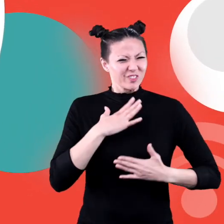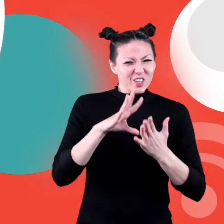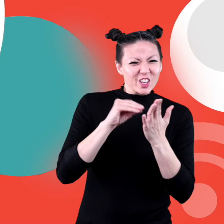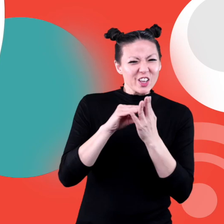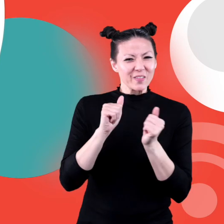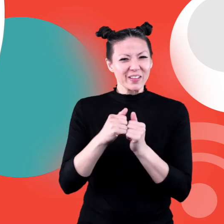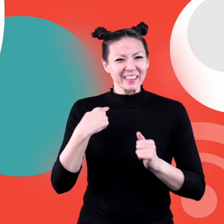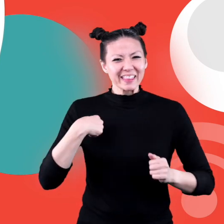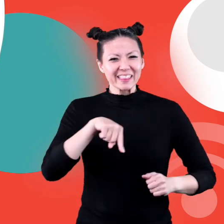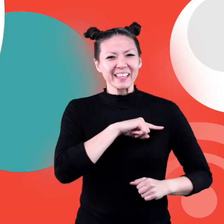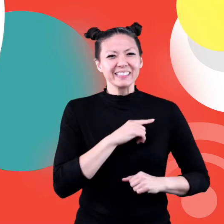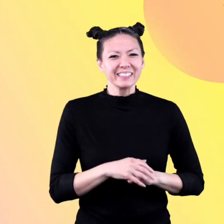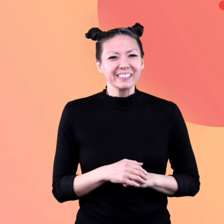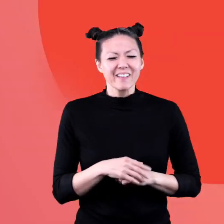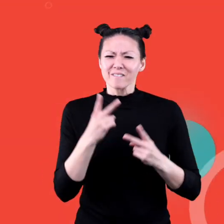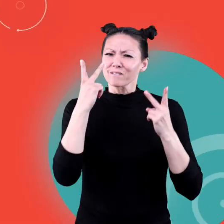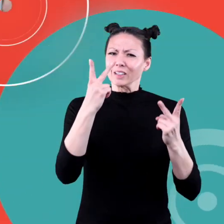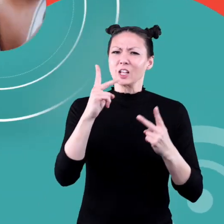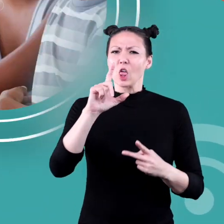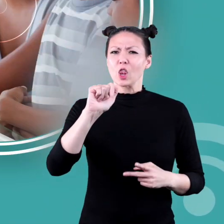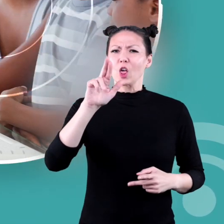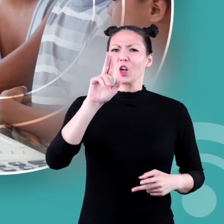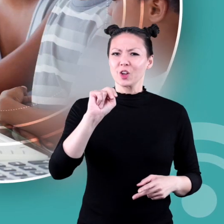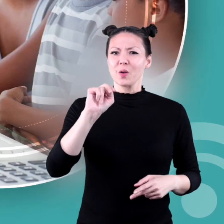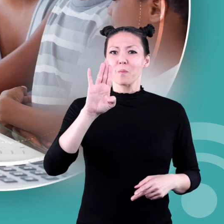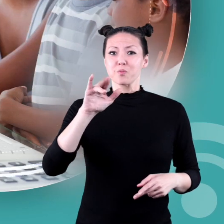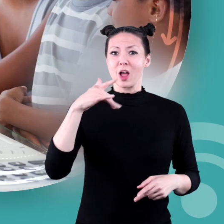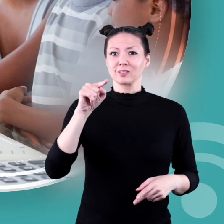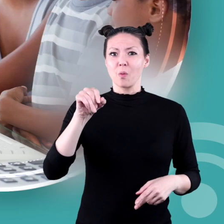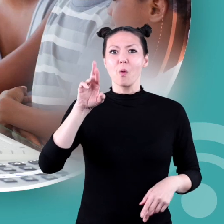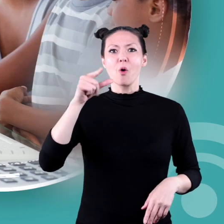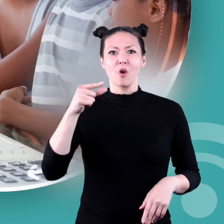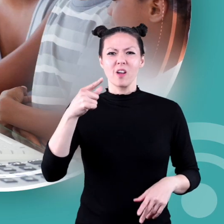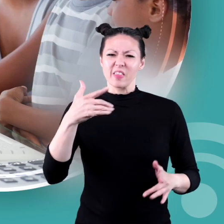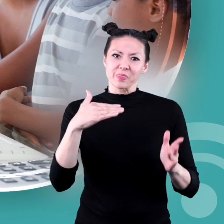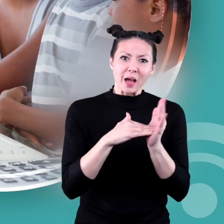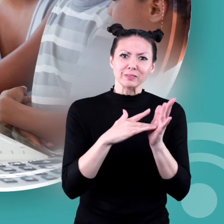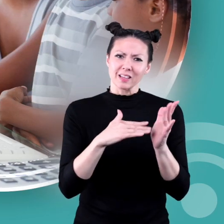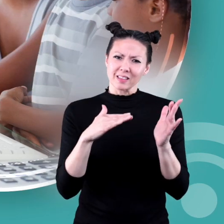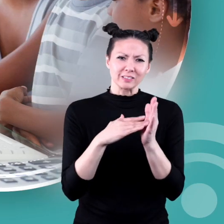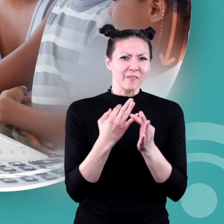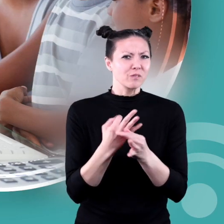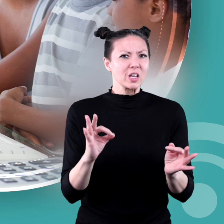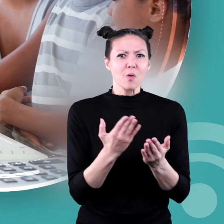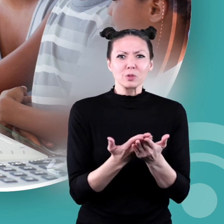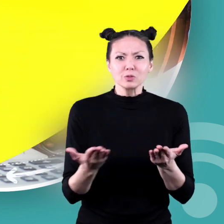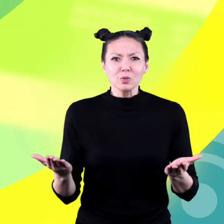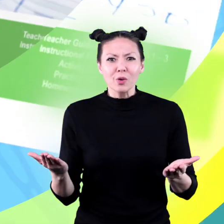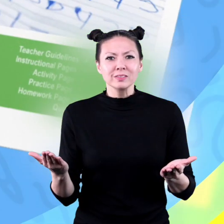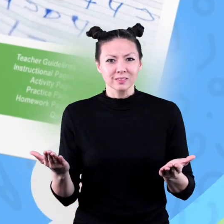with us. Visit us at learnbright.org for thousands of free